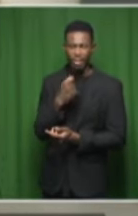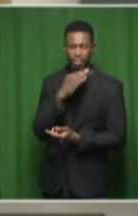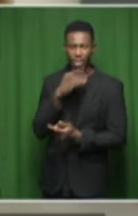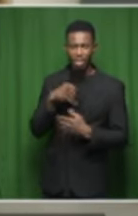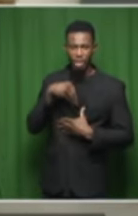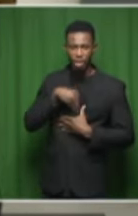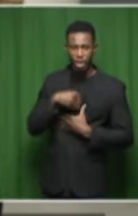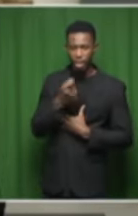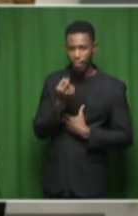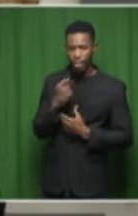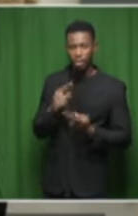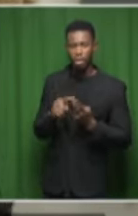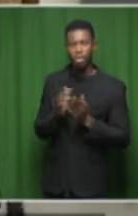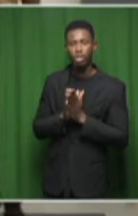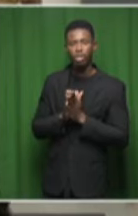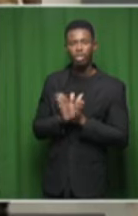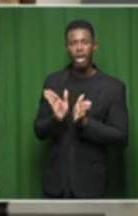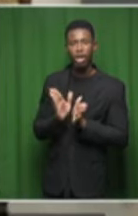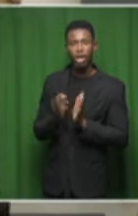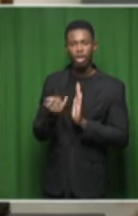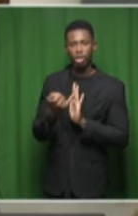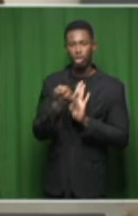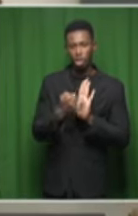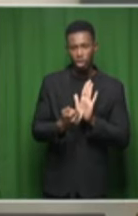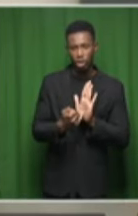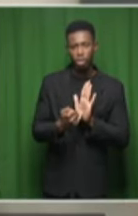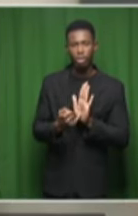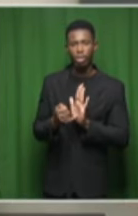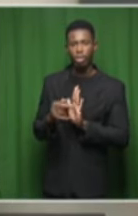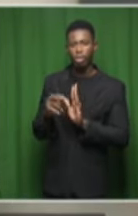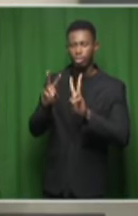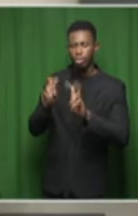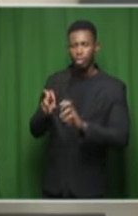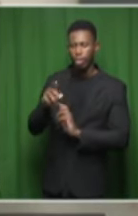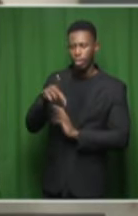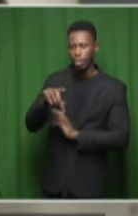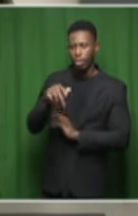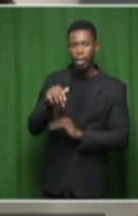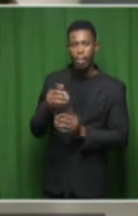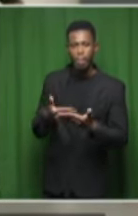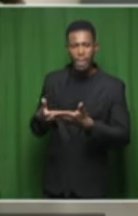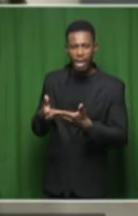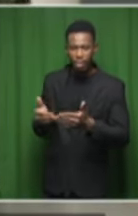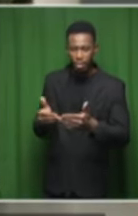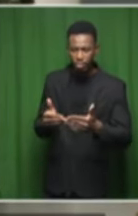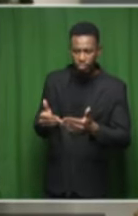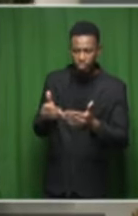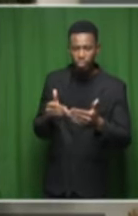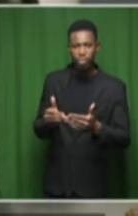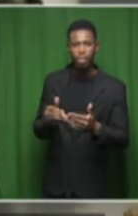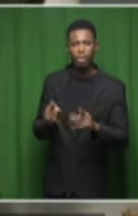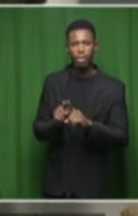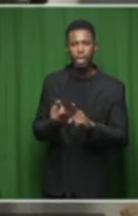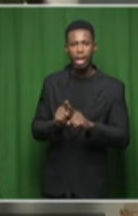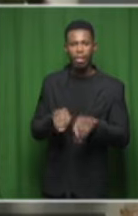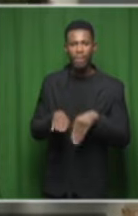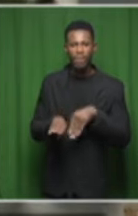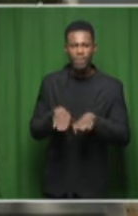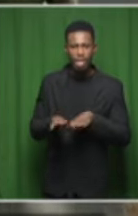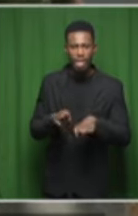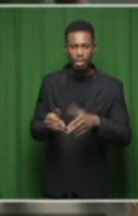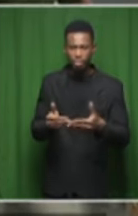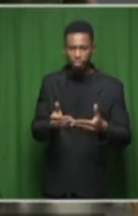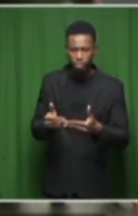medicine, general surgery, radiology, paediatrics, orthopedics, anaesthetic department,